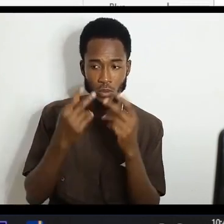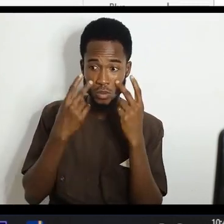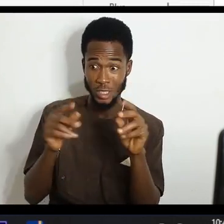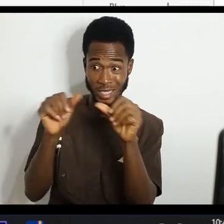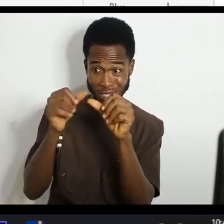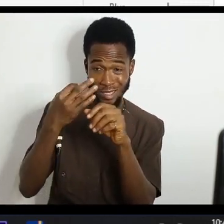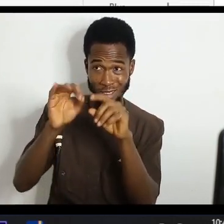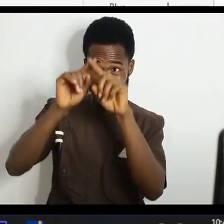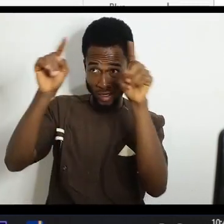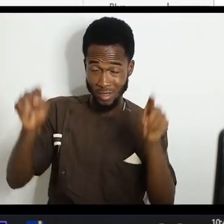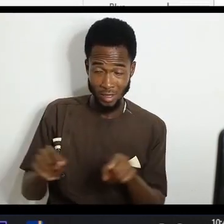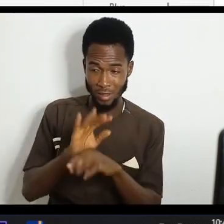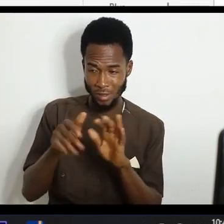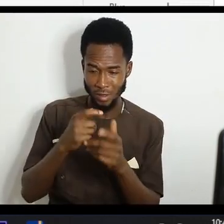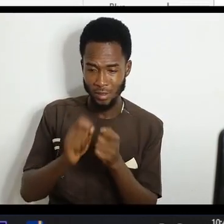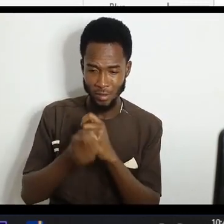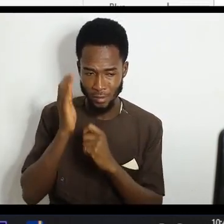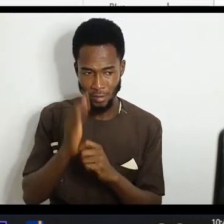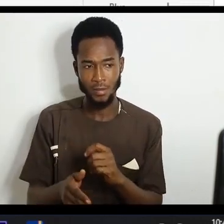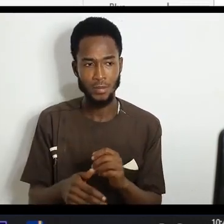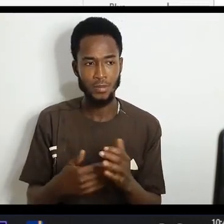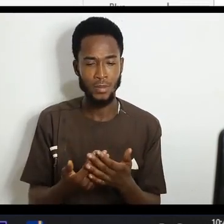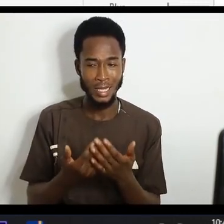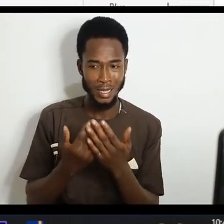of the edges, the blur.